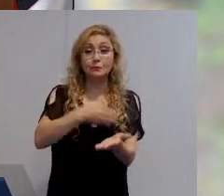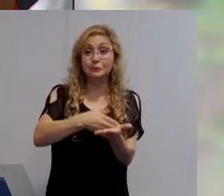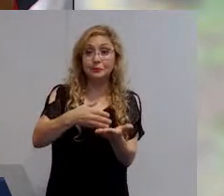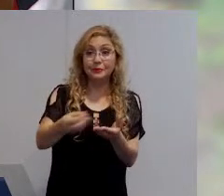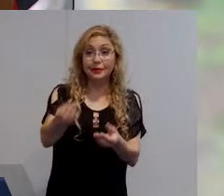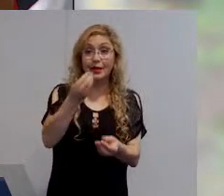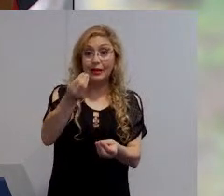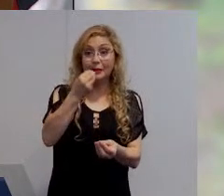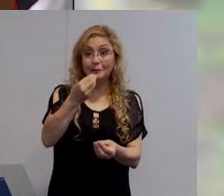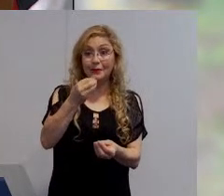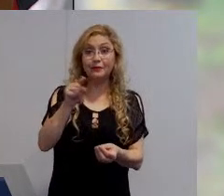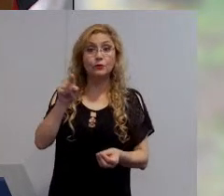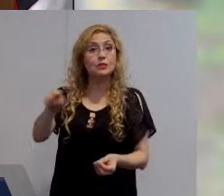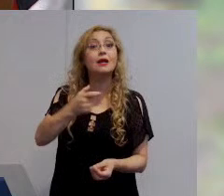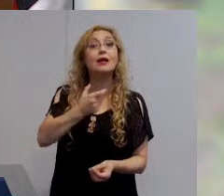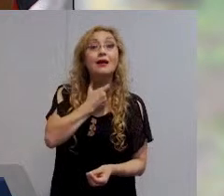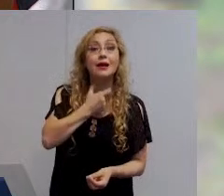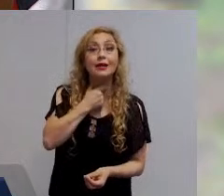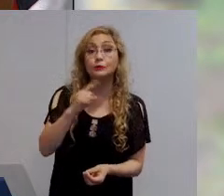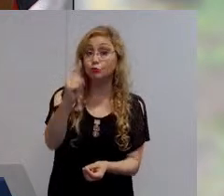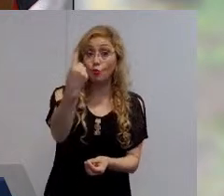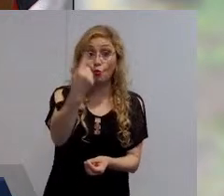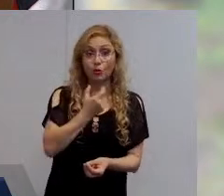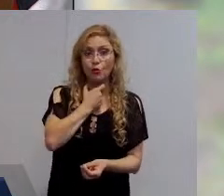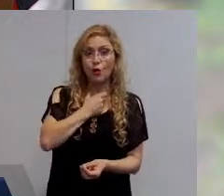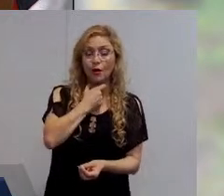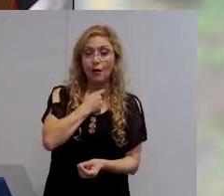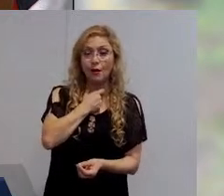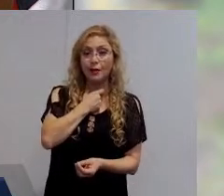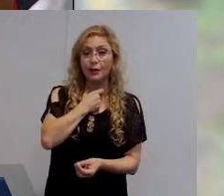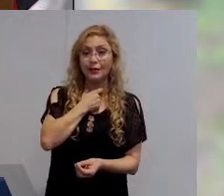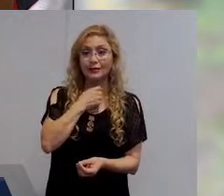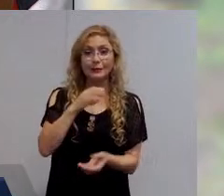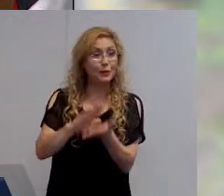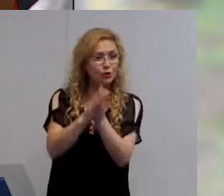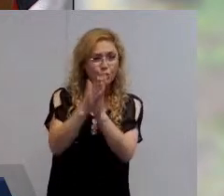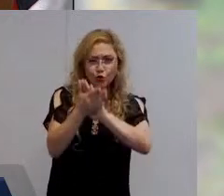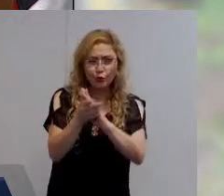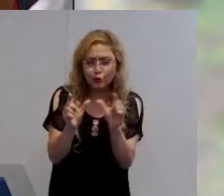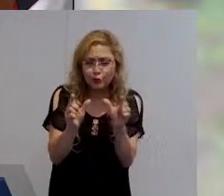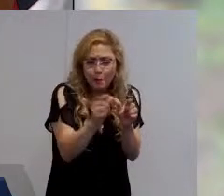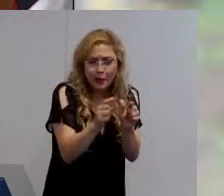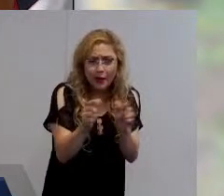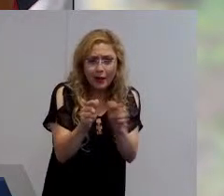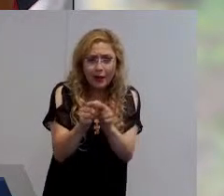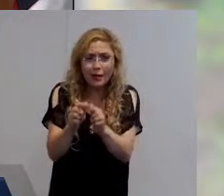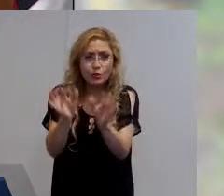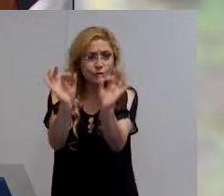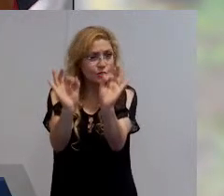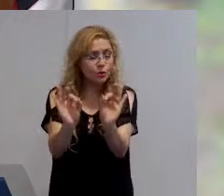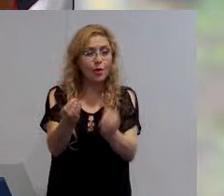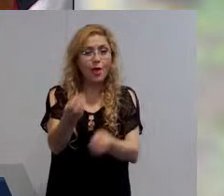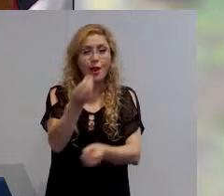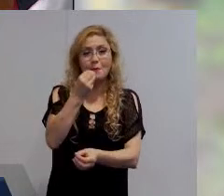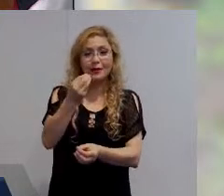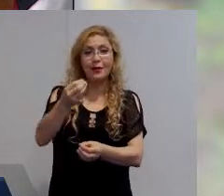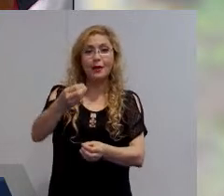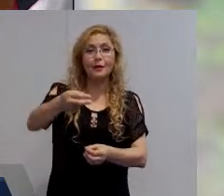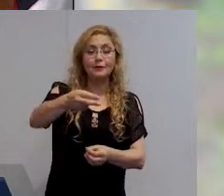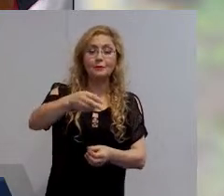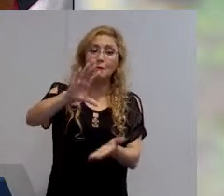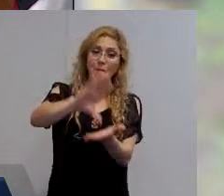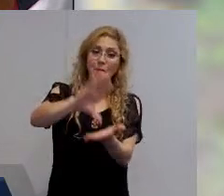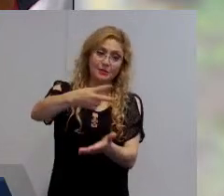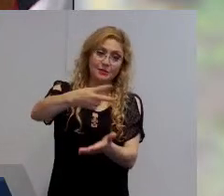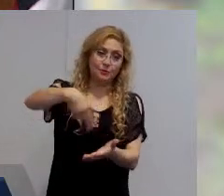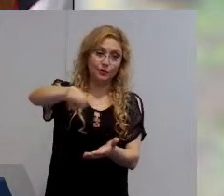27 to 67% of the food, and so farmers are the only guarantor, especially the small scale one, of food